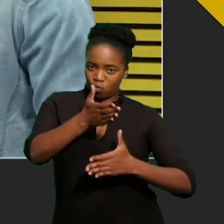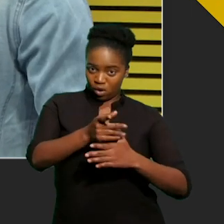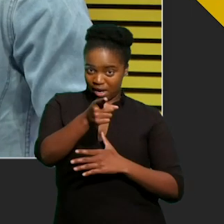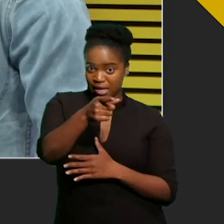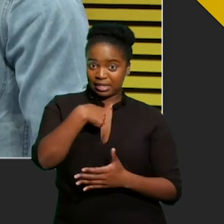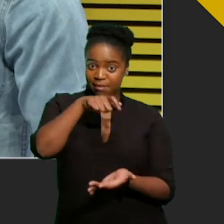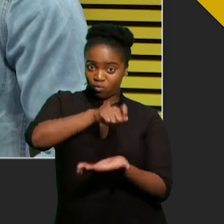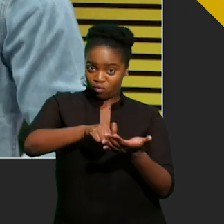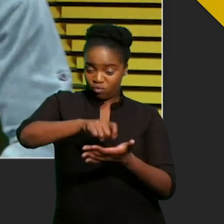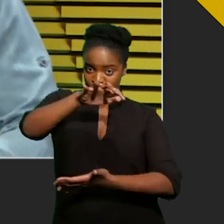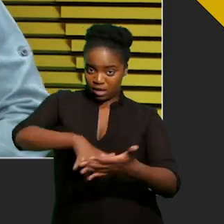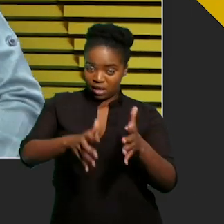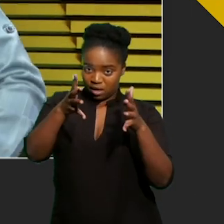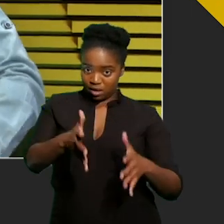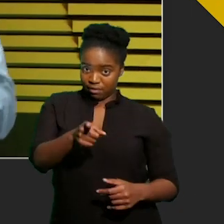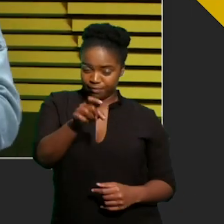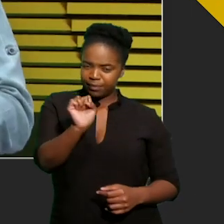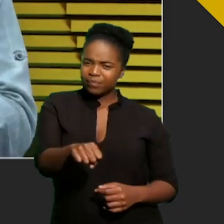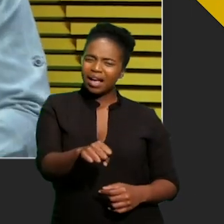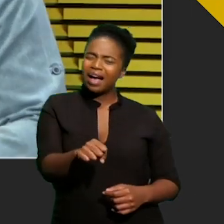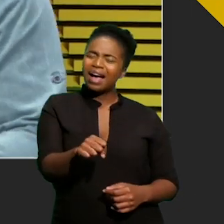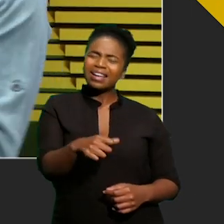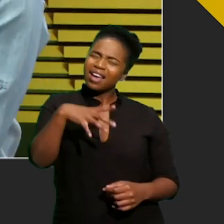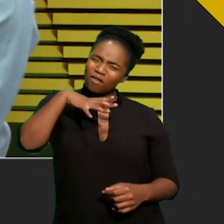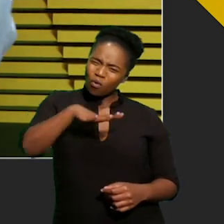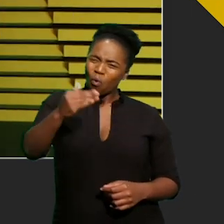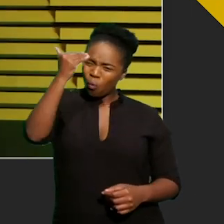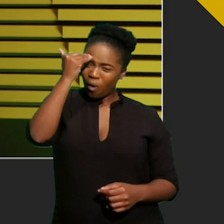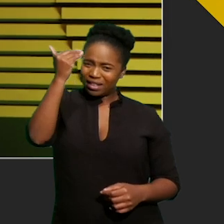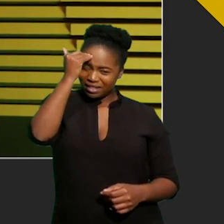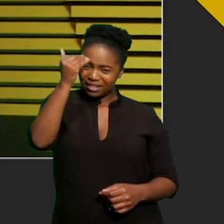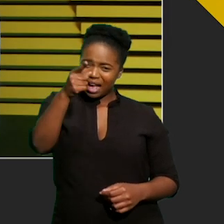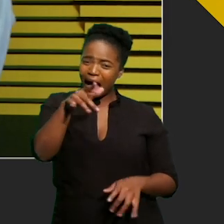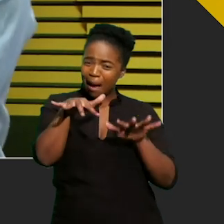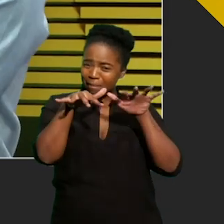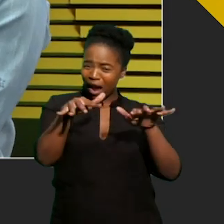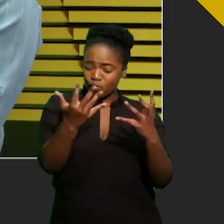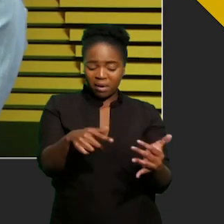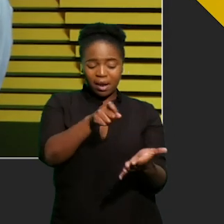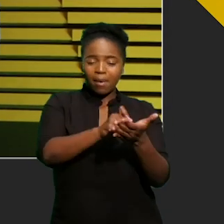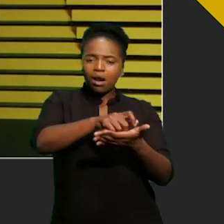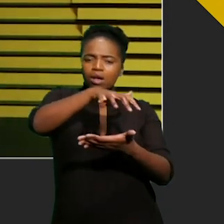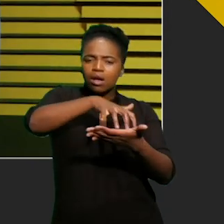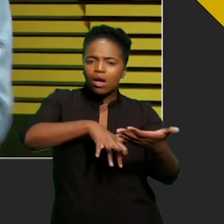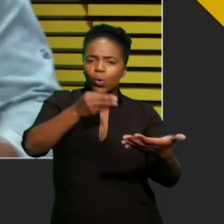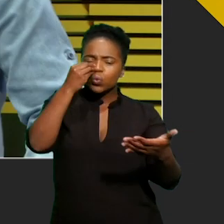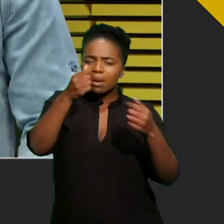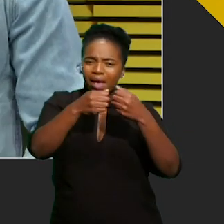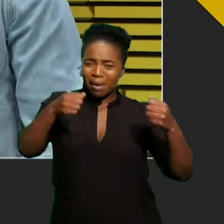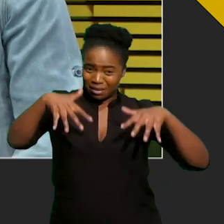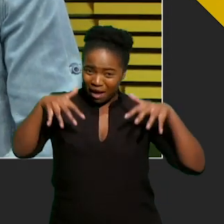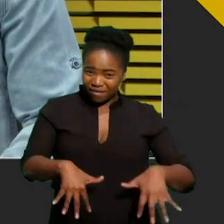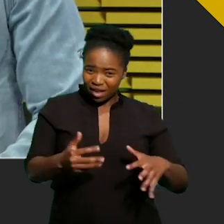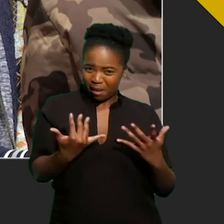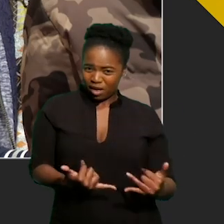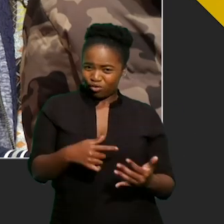njengona uyintatheli ngomsebenzi by profession ake sikhulume ngempela are journalists lazy now where they don't go and do research as they previously did?